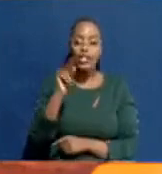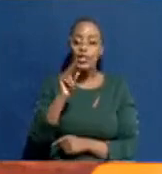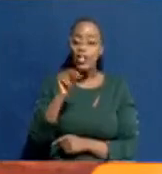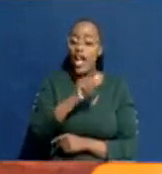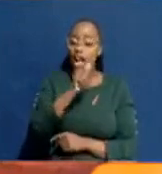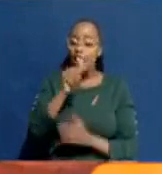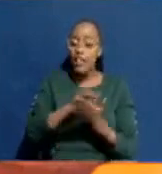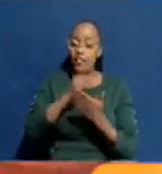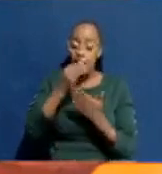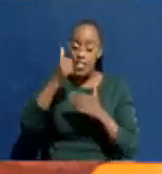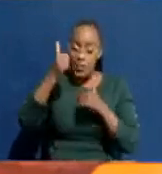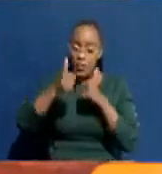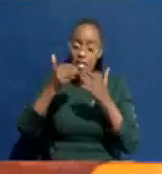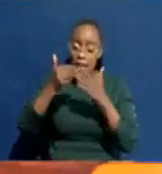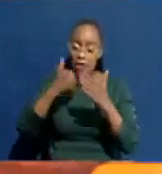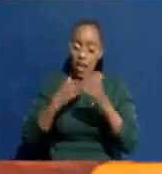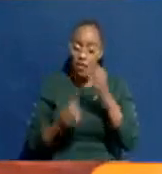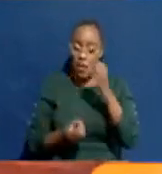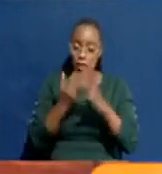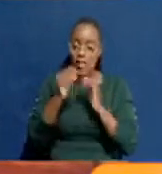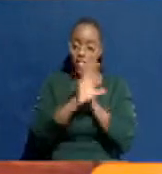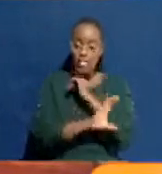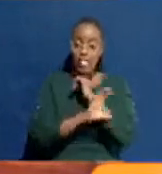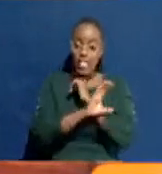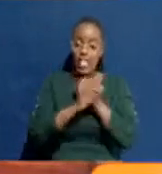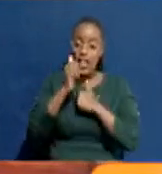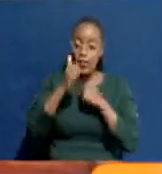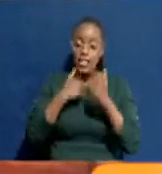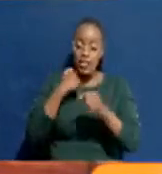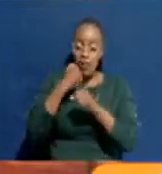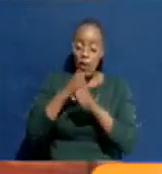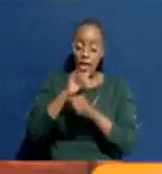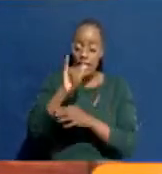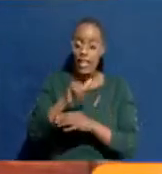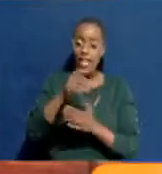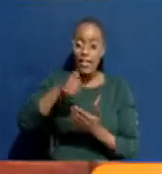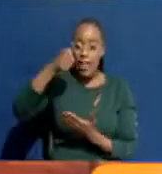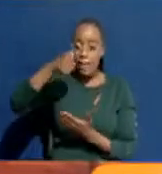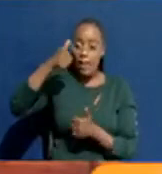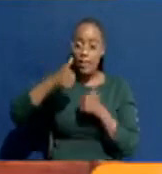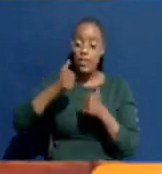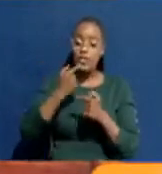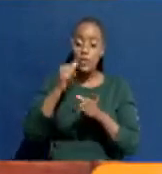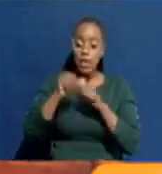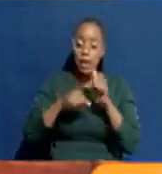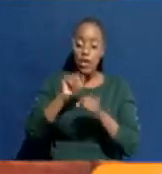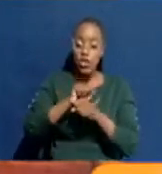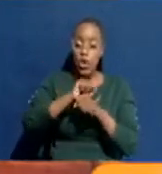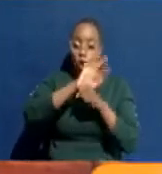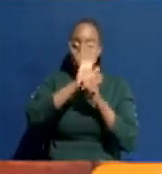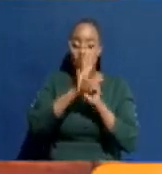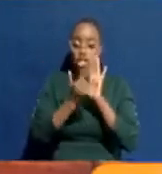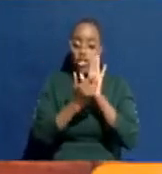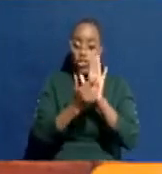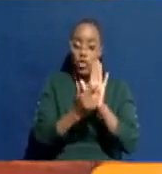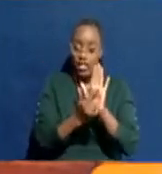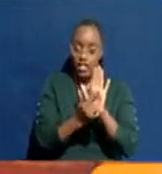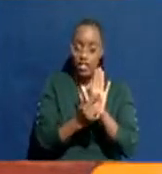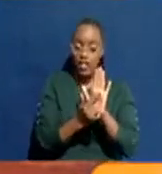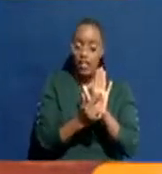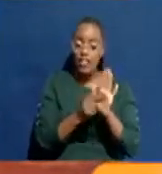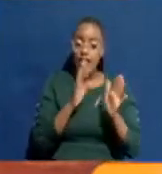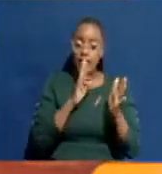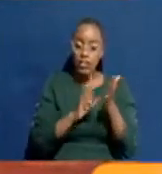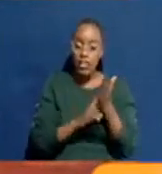other fund that has been created in this country that runs on that. The budget reserves he's talking about, COVID showed us that that's what budget